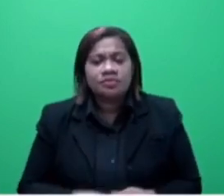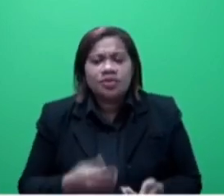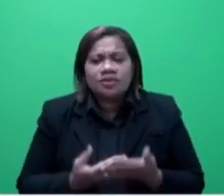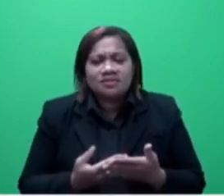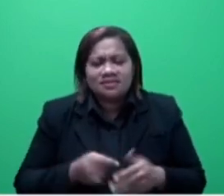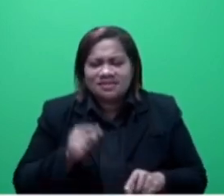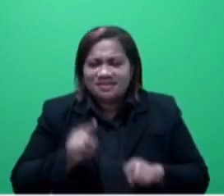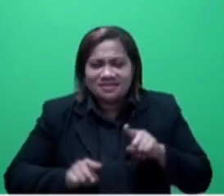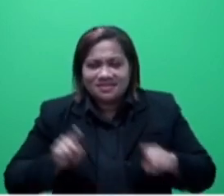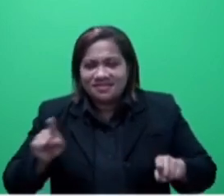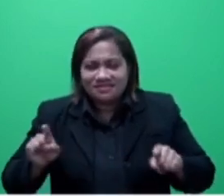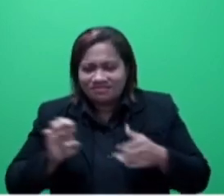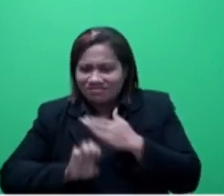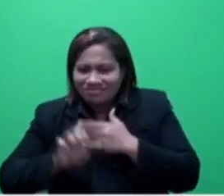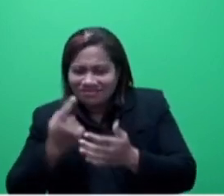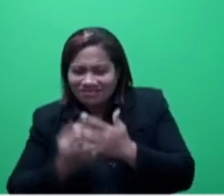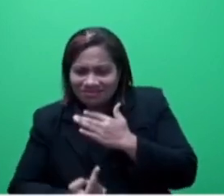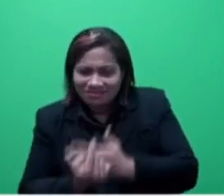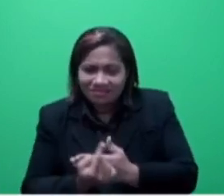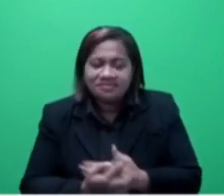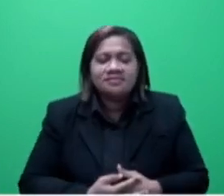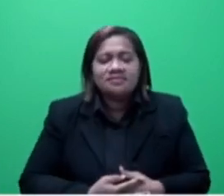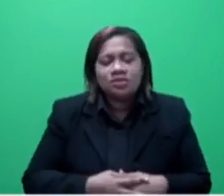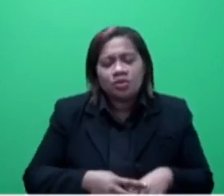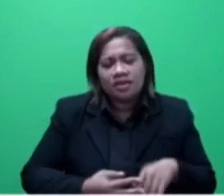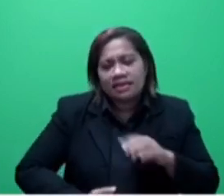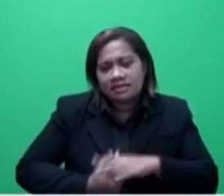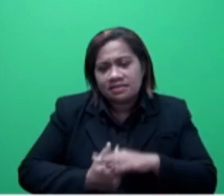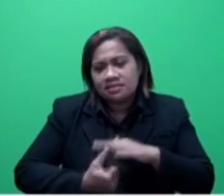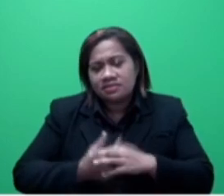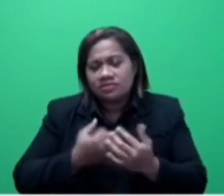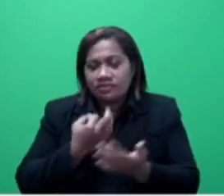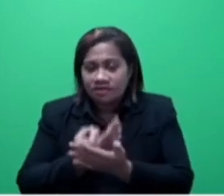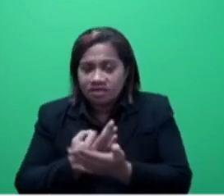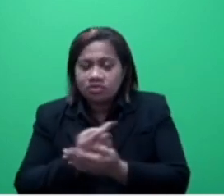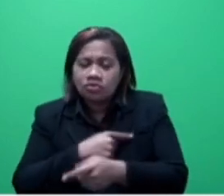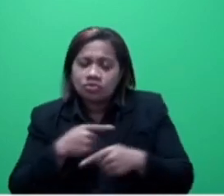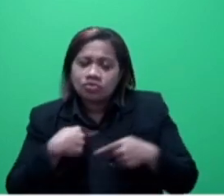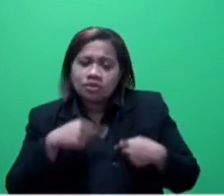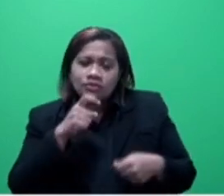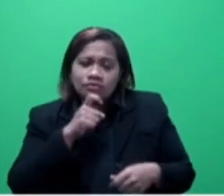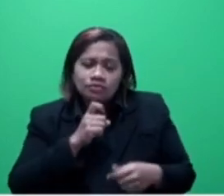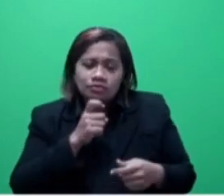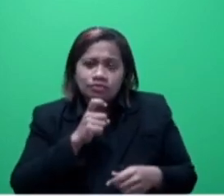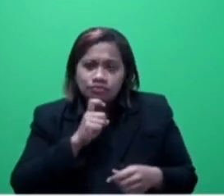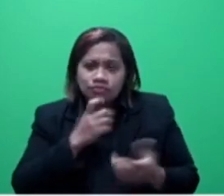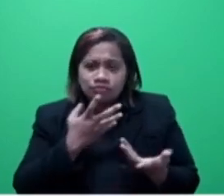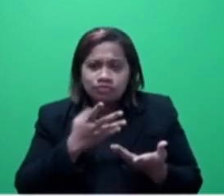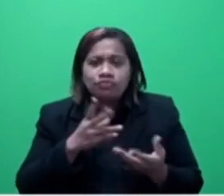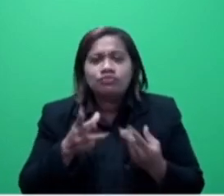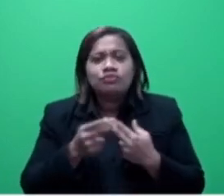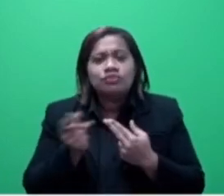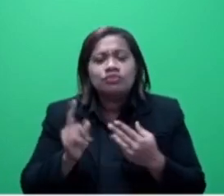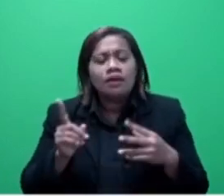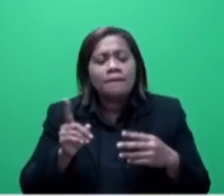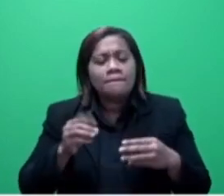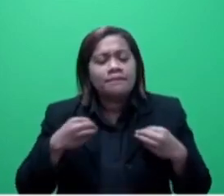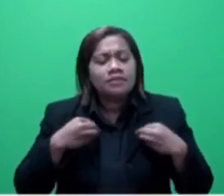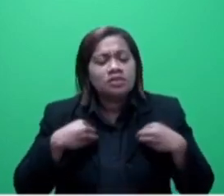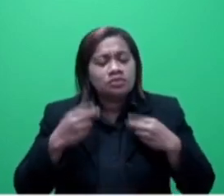occasions to enable access to finance for MSMEs with promising business proposals. Honourable Speaker, sir,